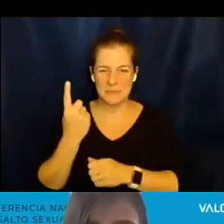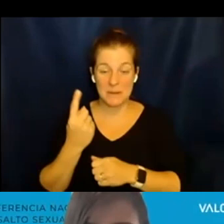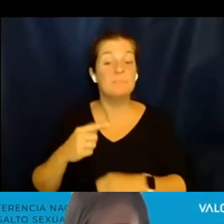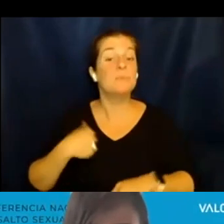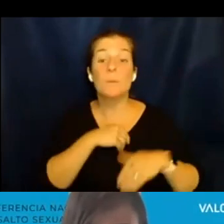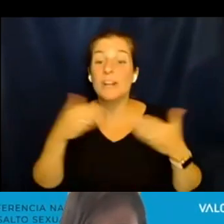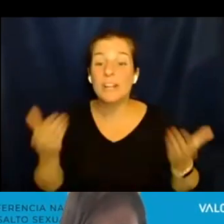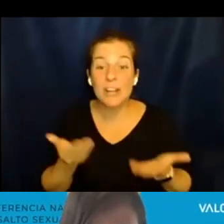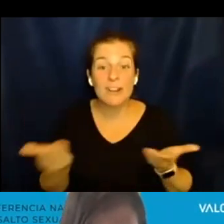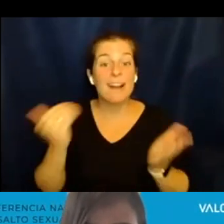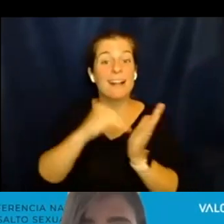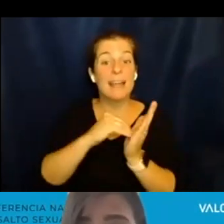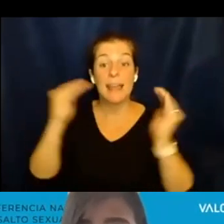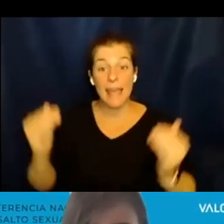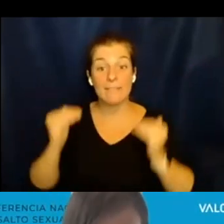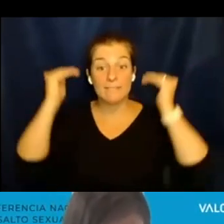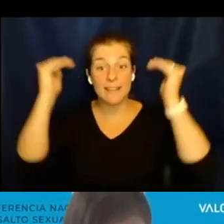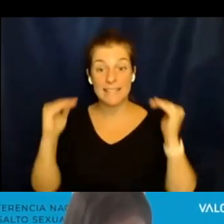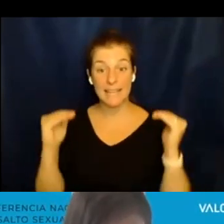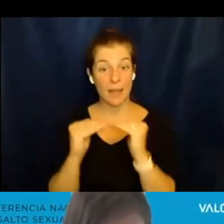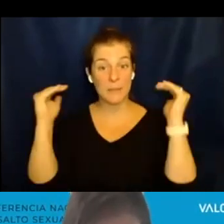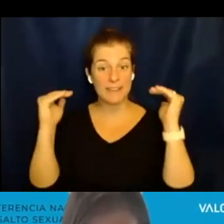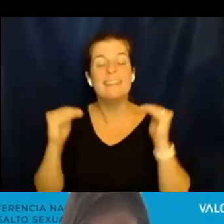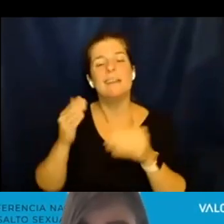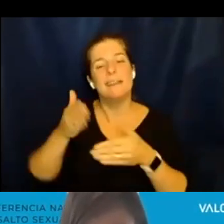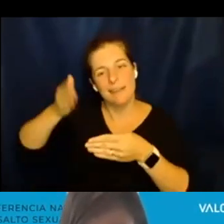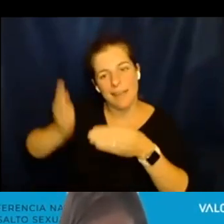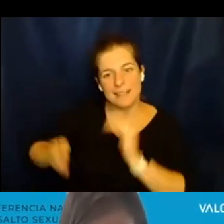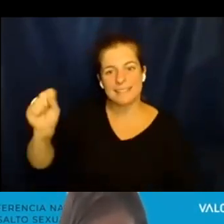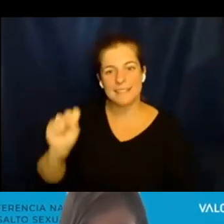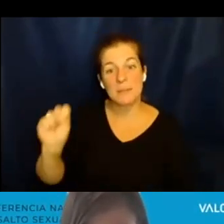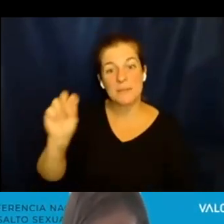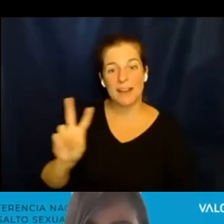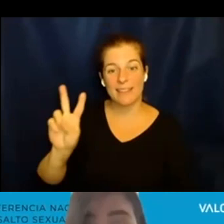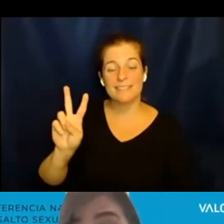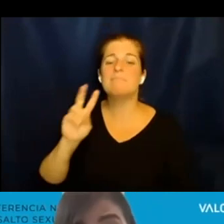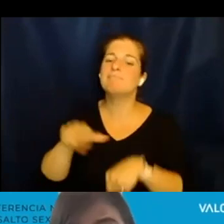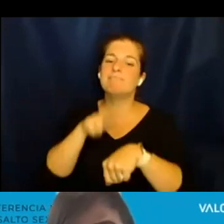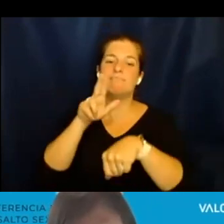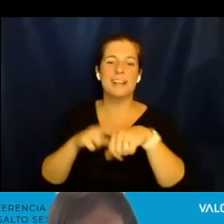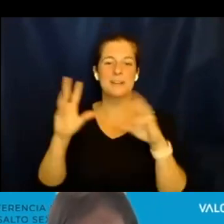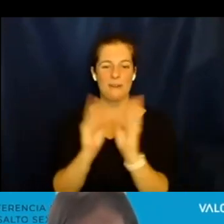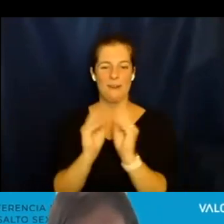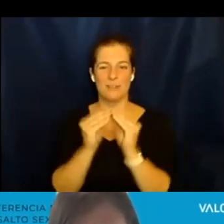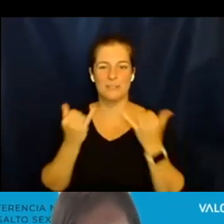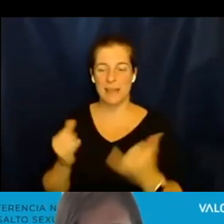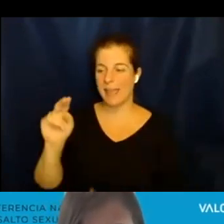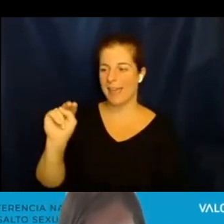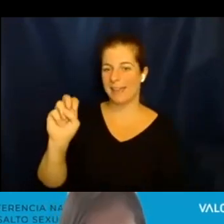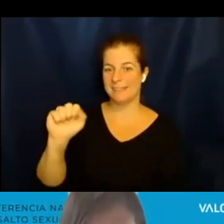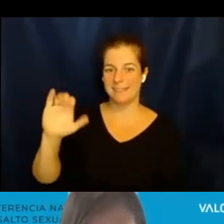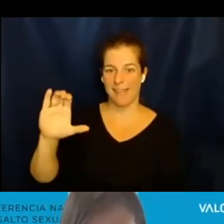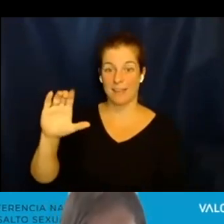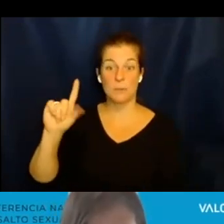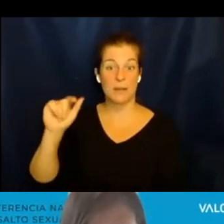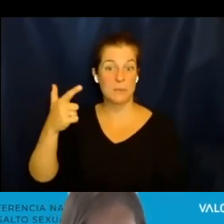advancing equity and ending sexual violence and this is our national conference uh nsac 2021 my name